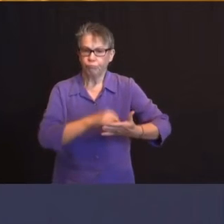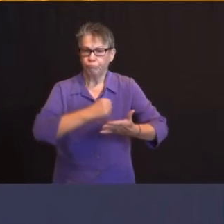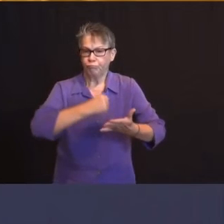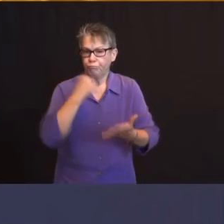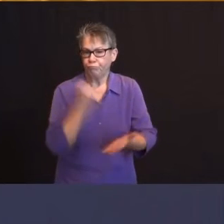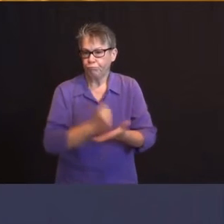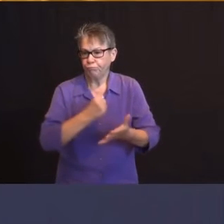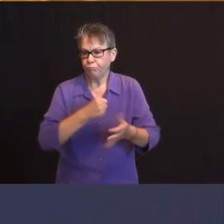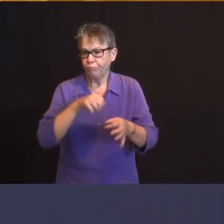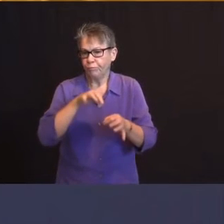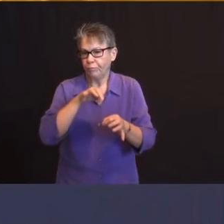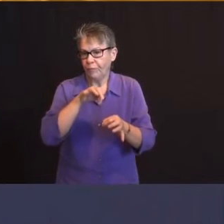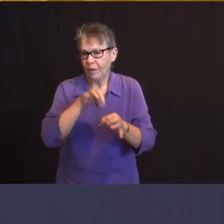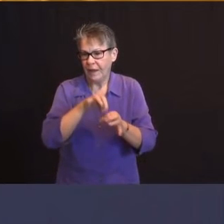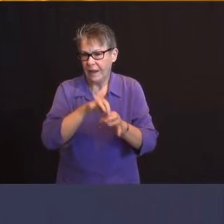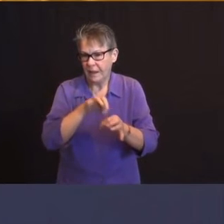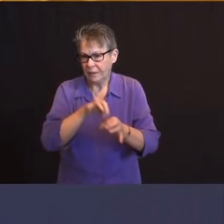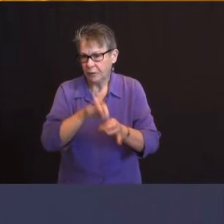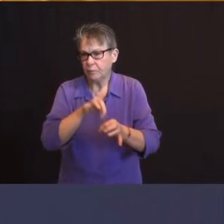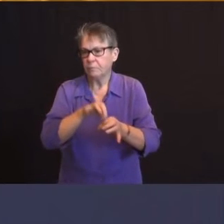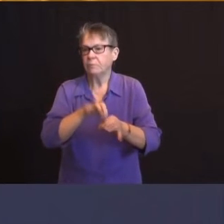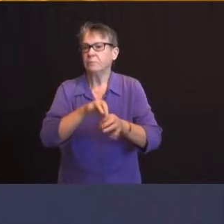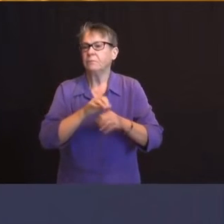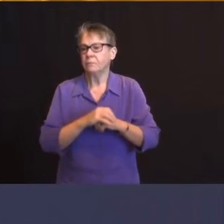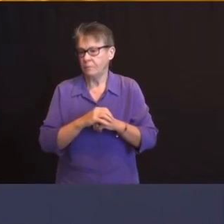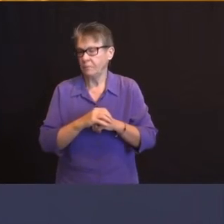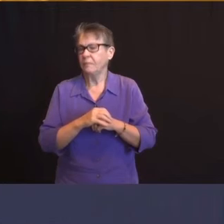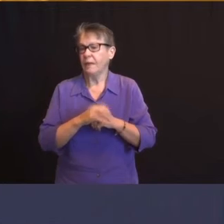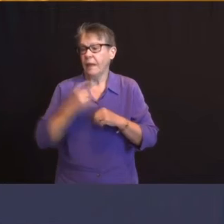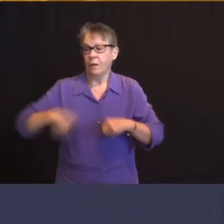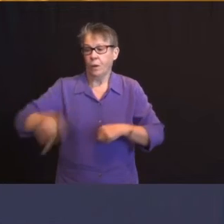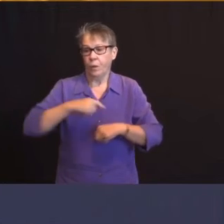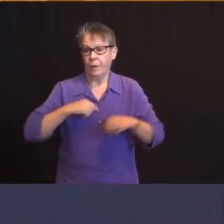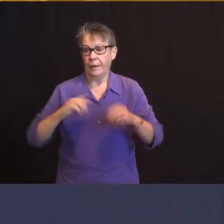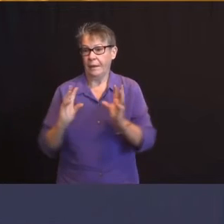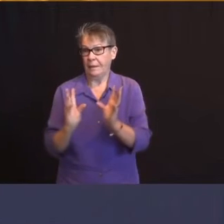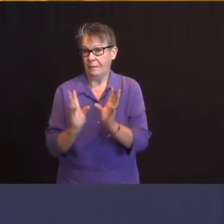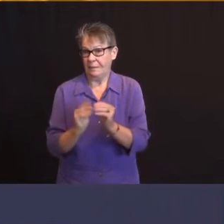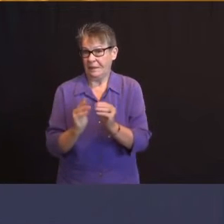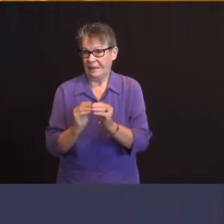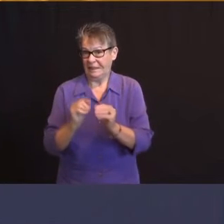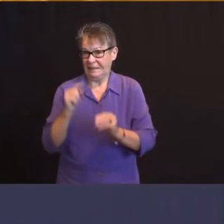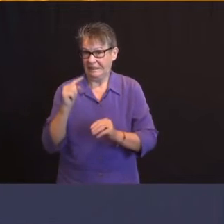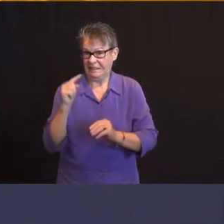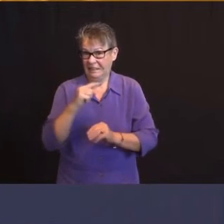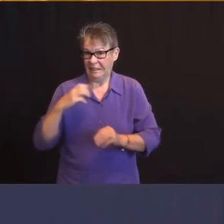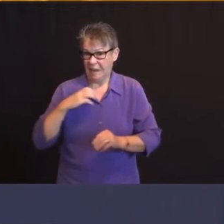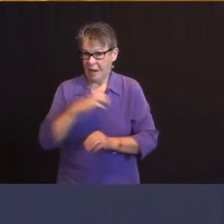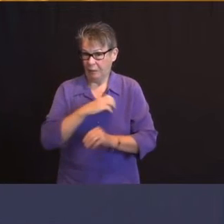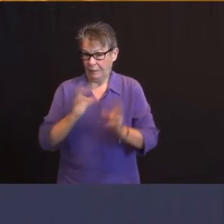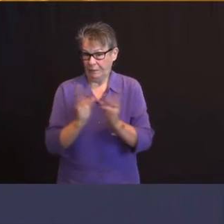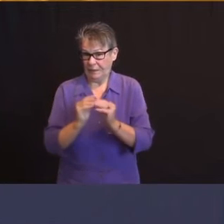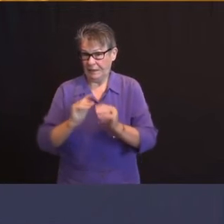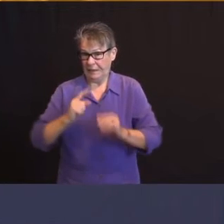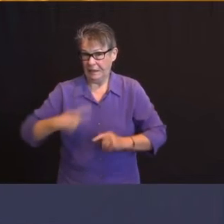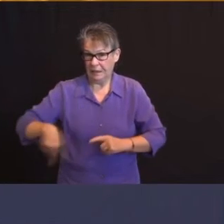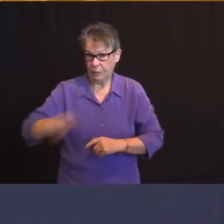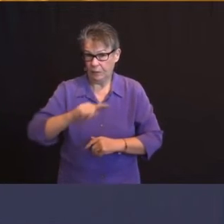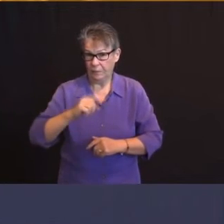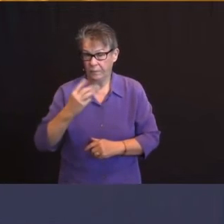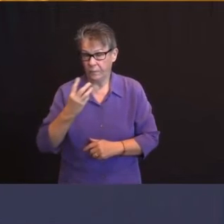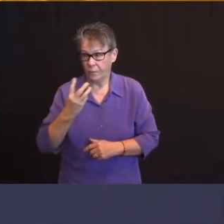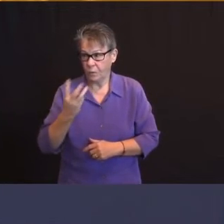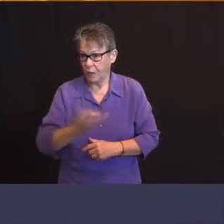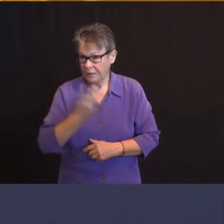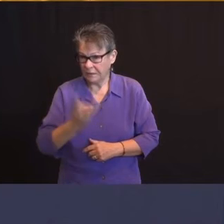on December 14th. I have to give Tahisha a shout out because not only did that happen this morning, but it is her